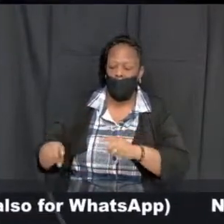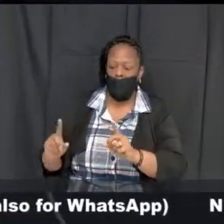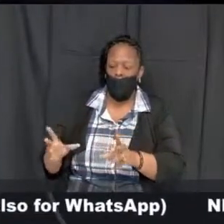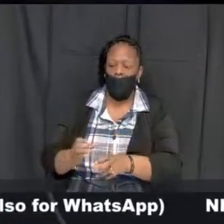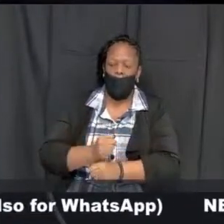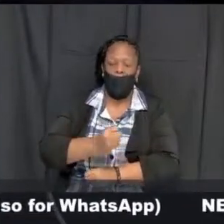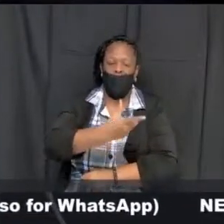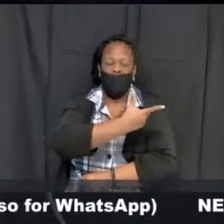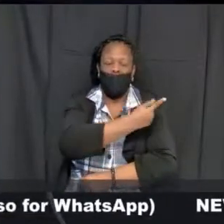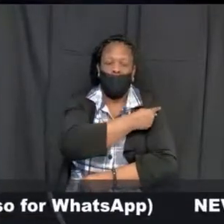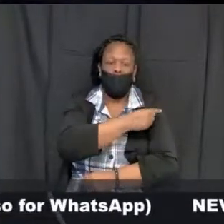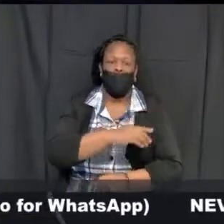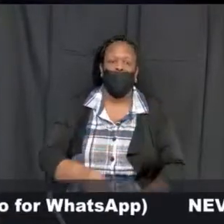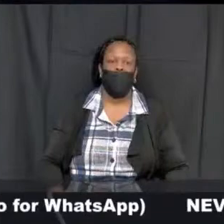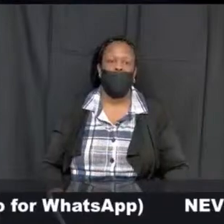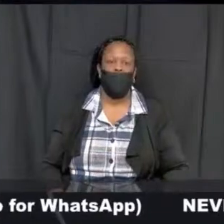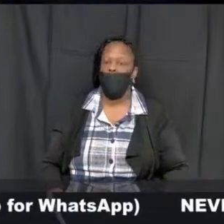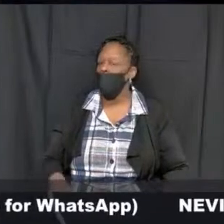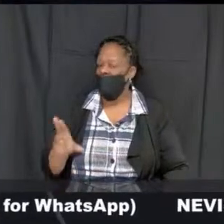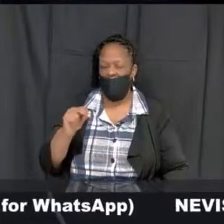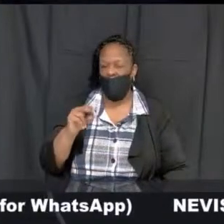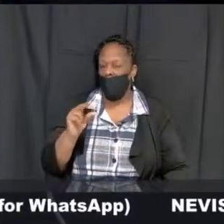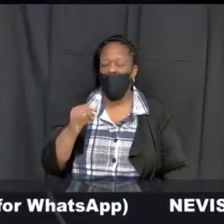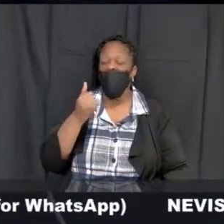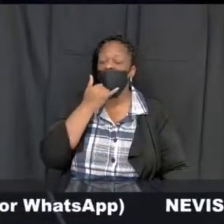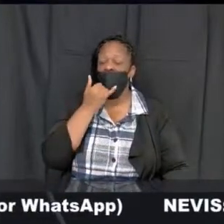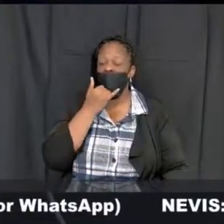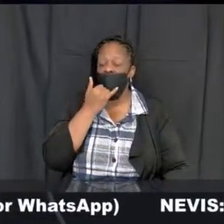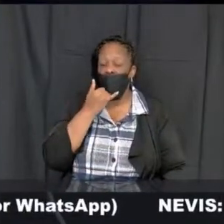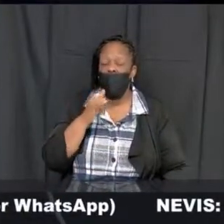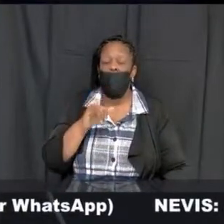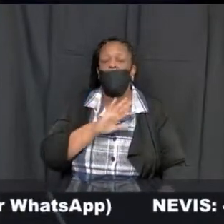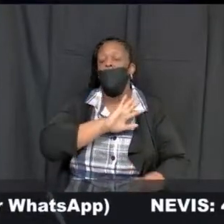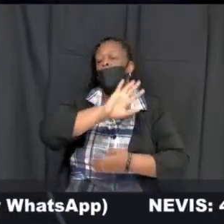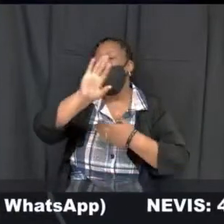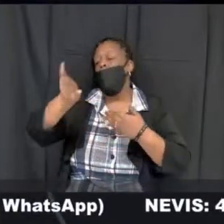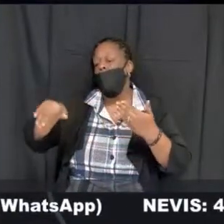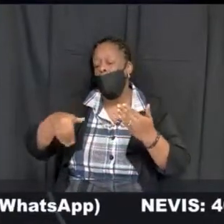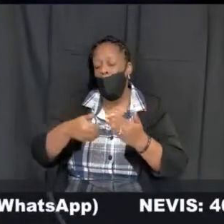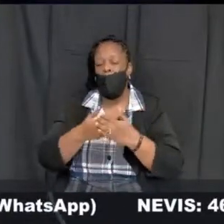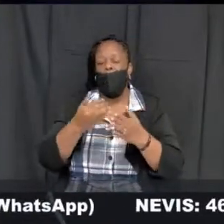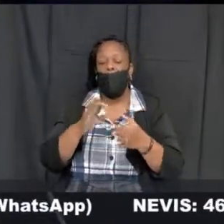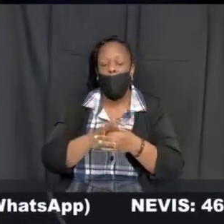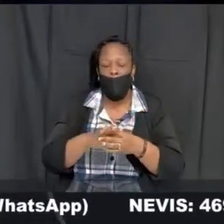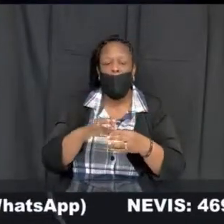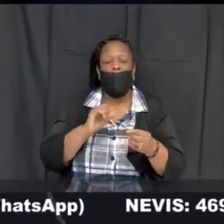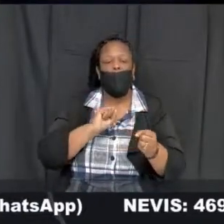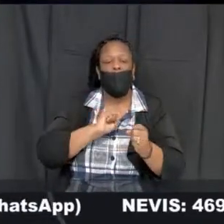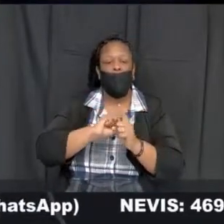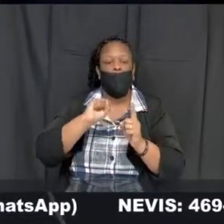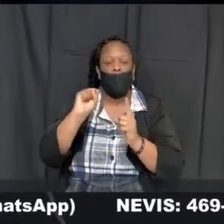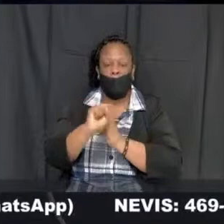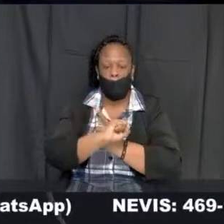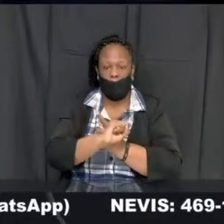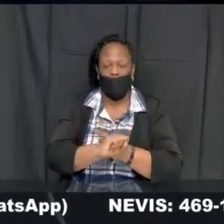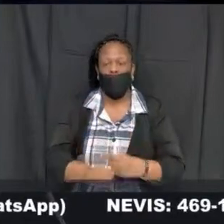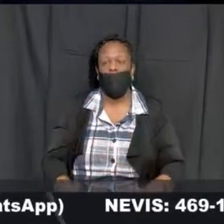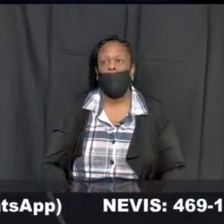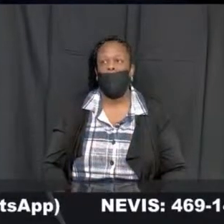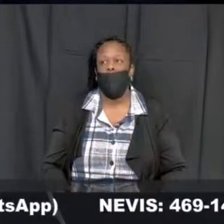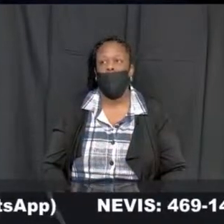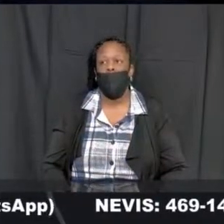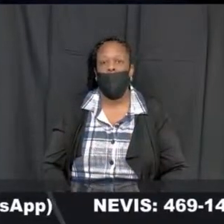sector, it's all of society. Now, look at what's happening to the sporting community. The sporting community has a